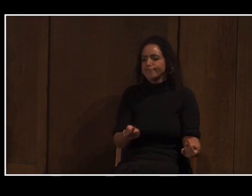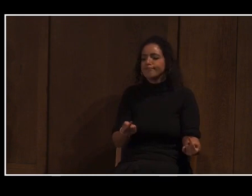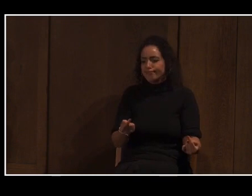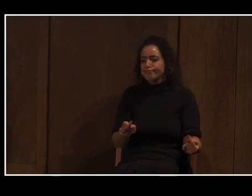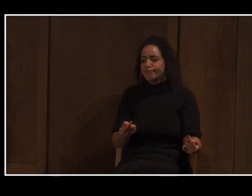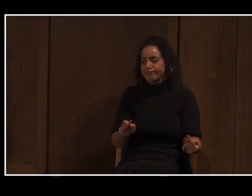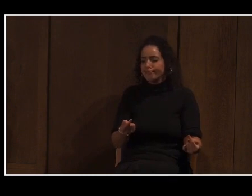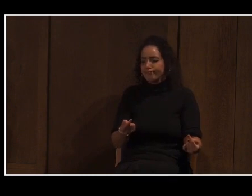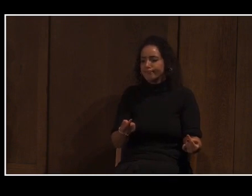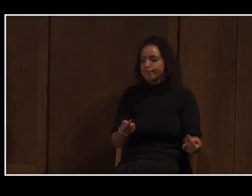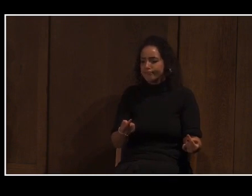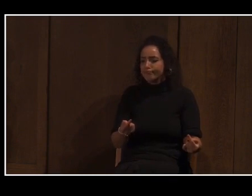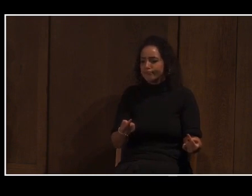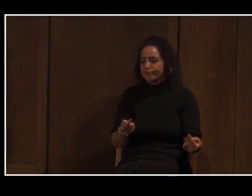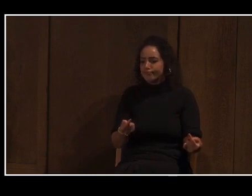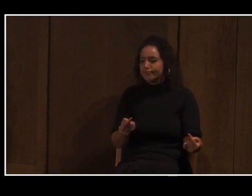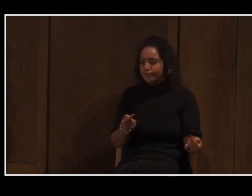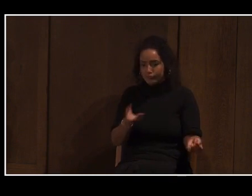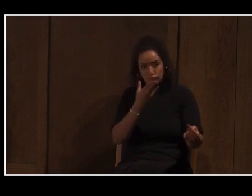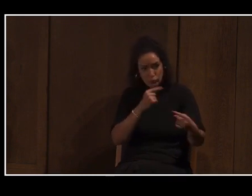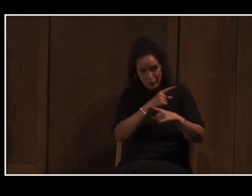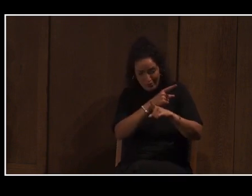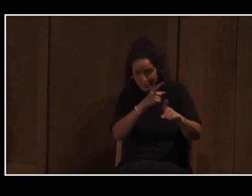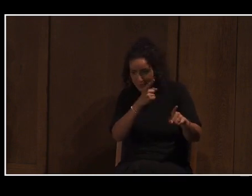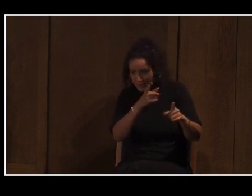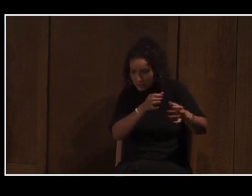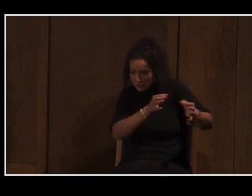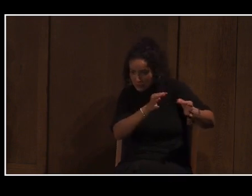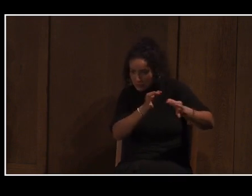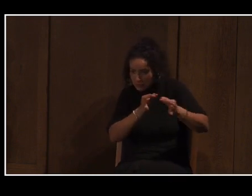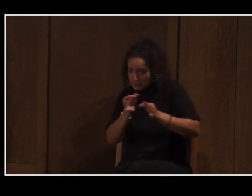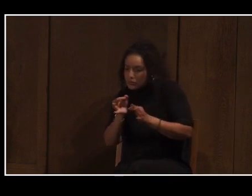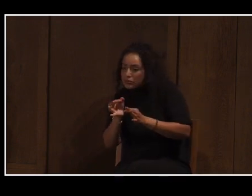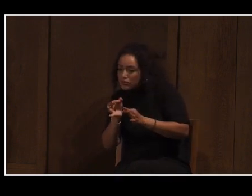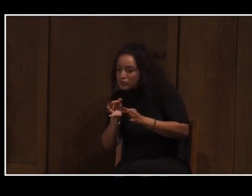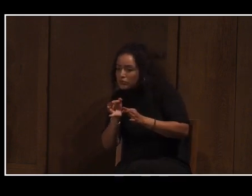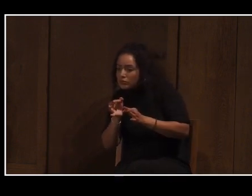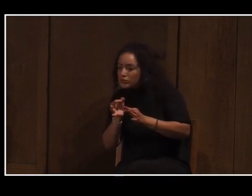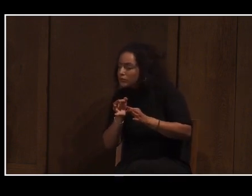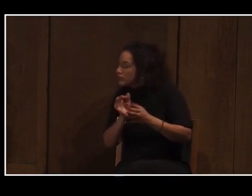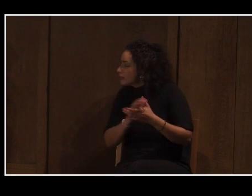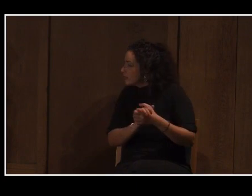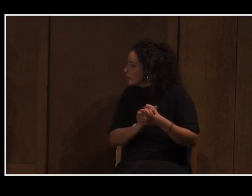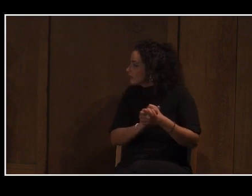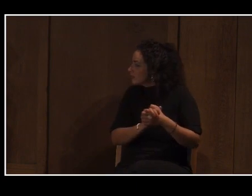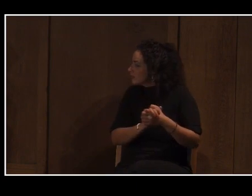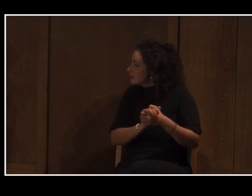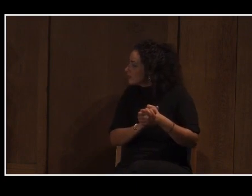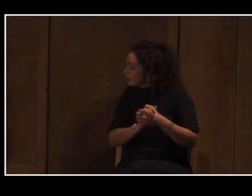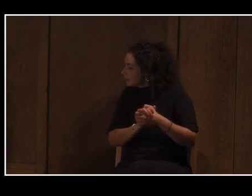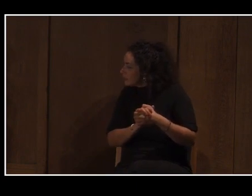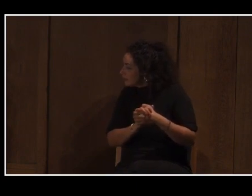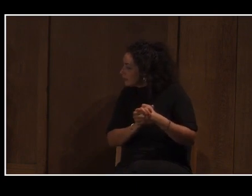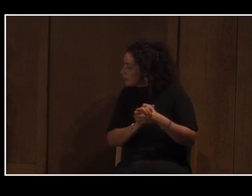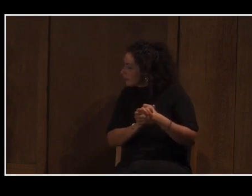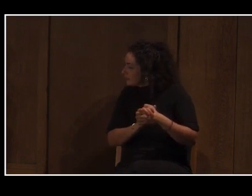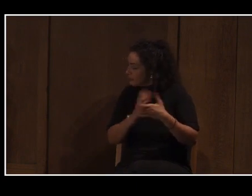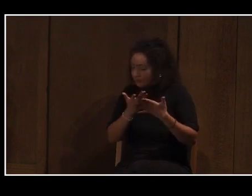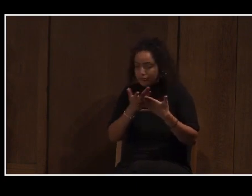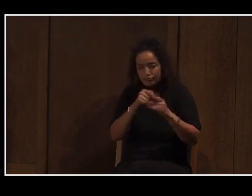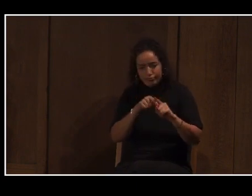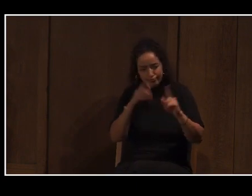to use these tools. So that is one thought that I'll park for a second and then go to the other